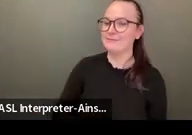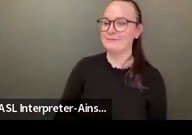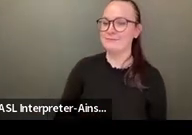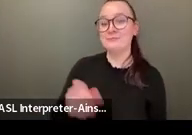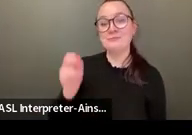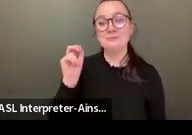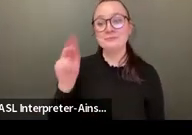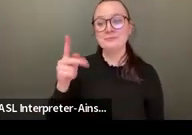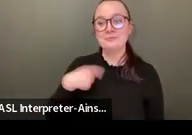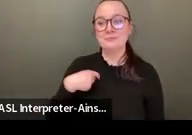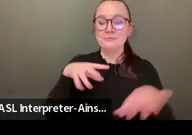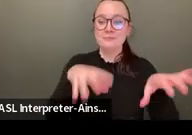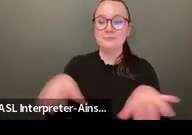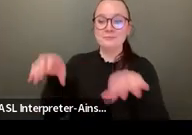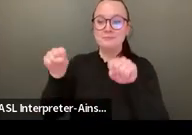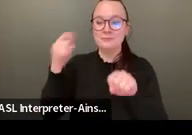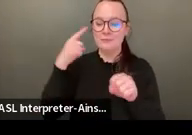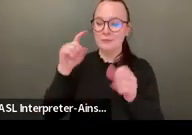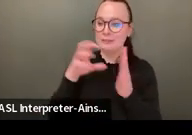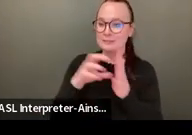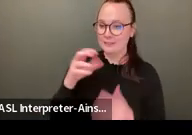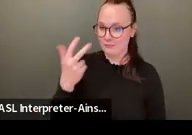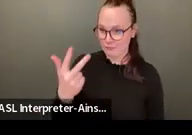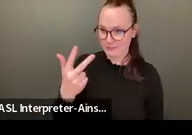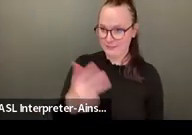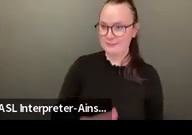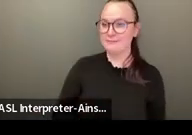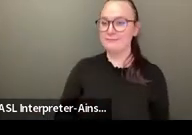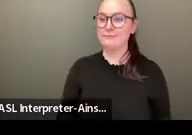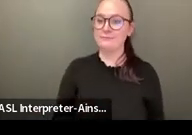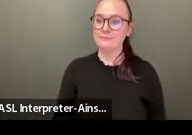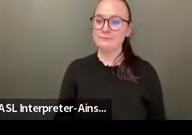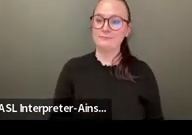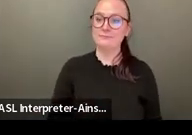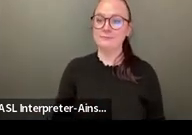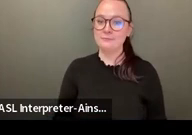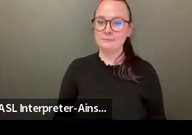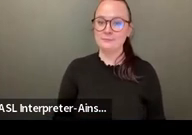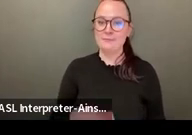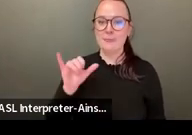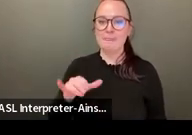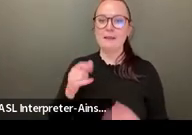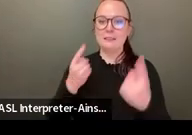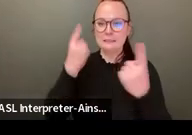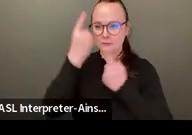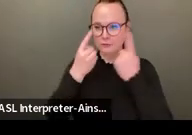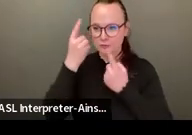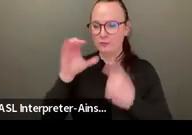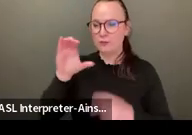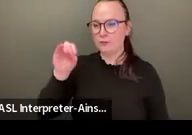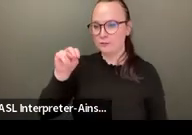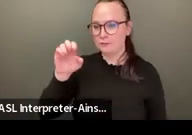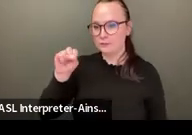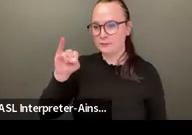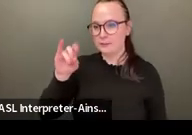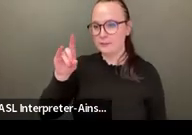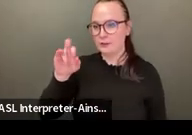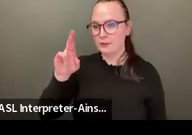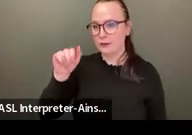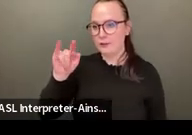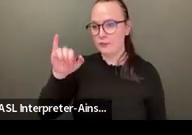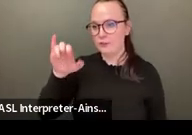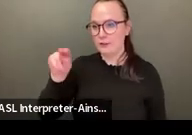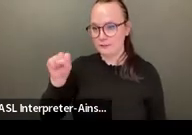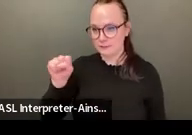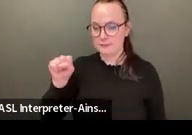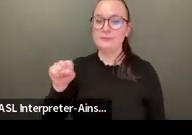take you guys through section three. So section three of the IEP is the considerations. And so you're just going to want to think of this